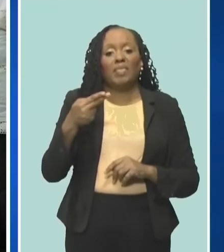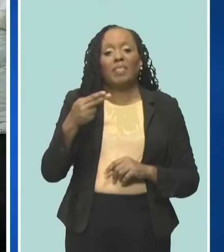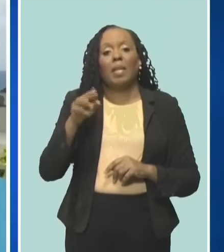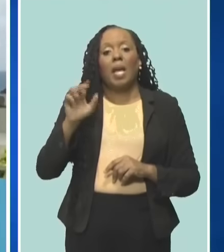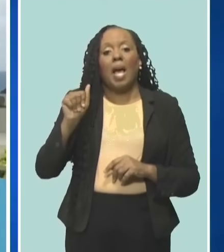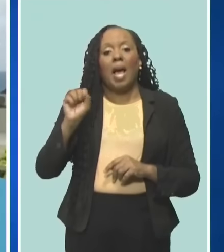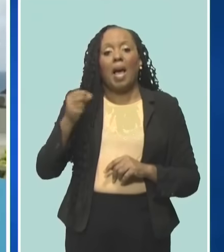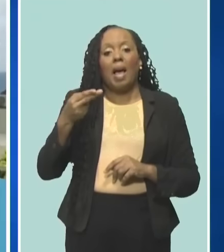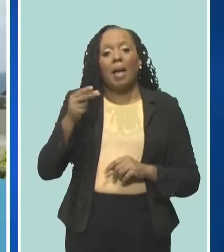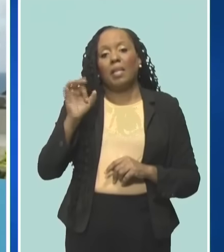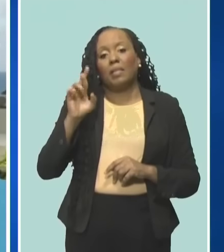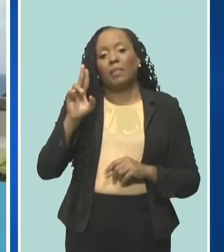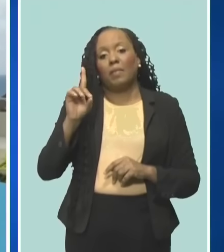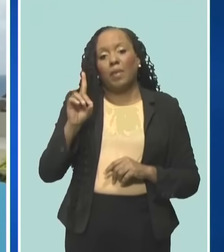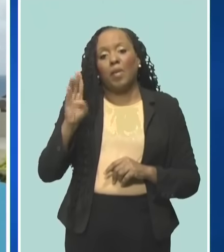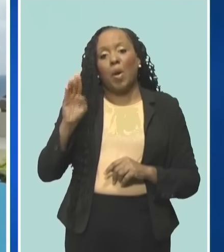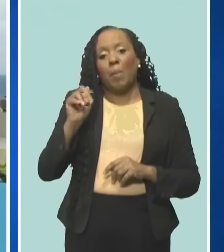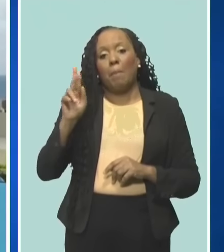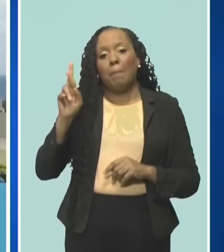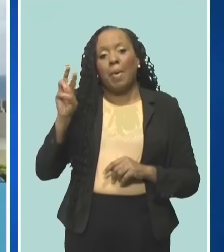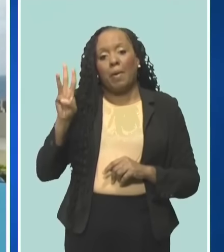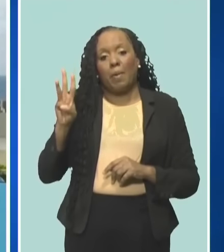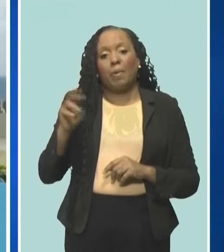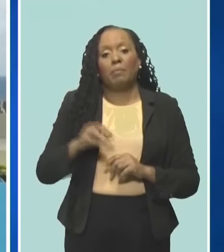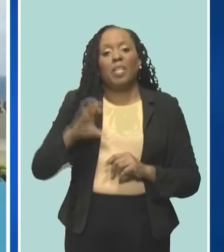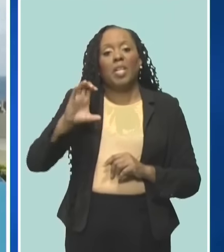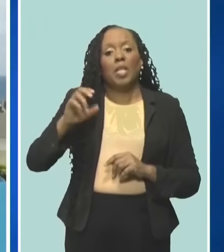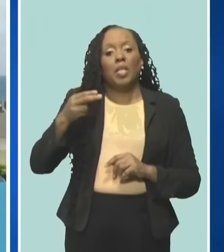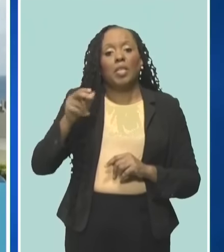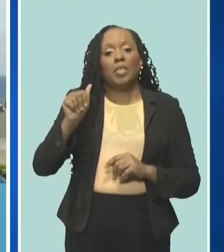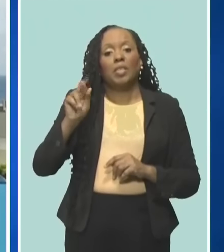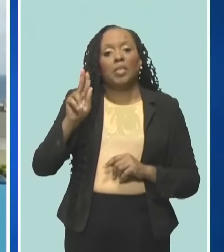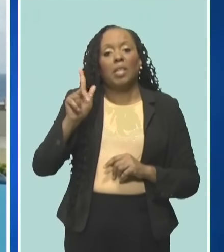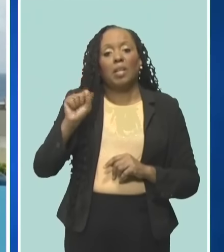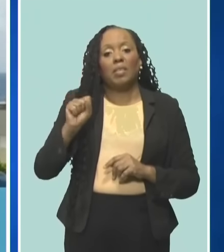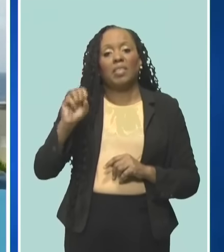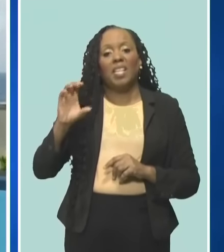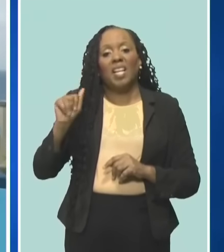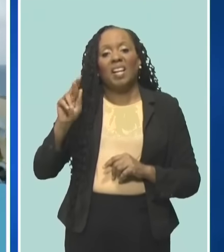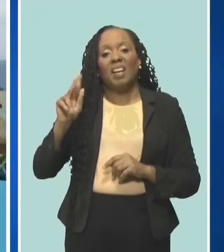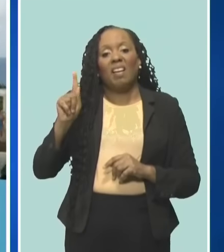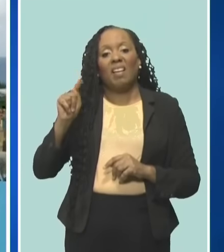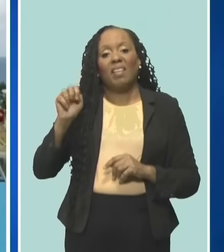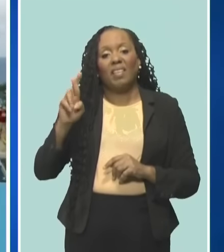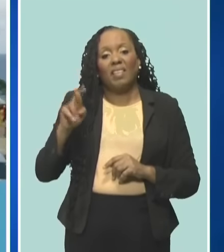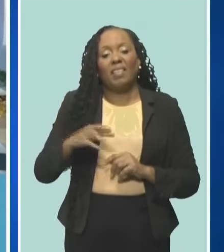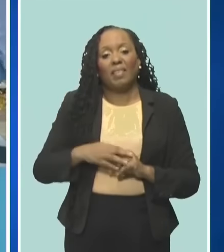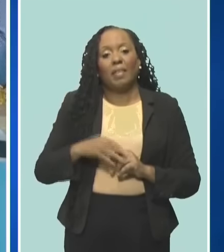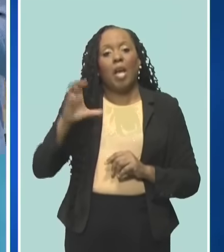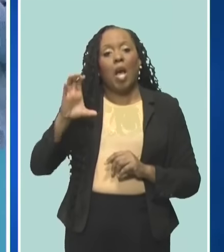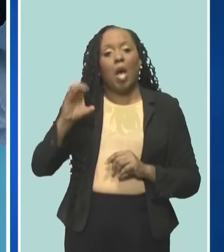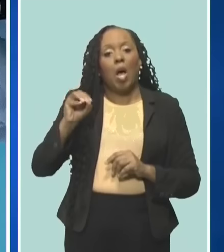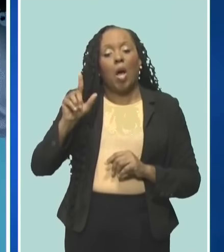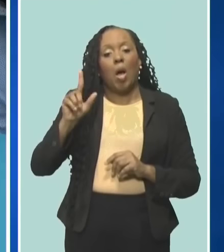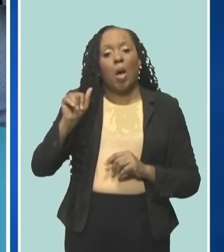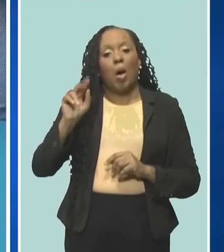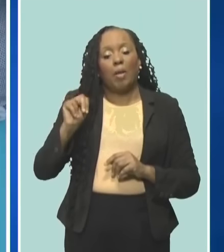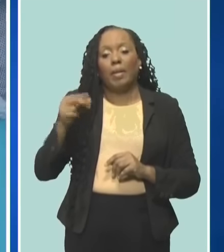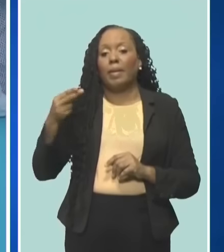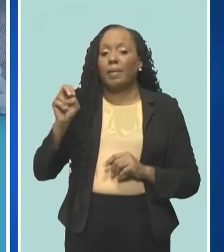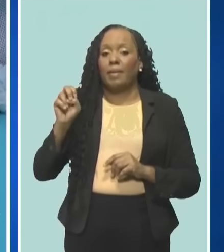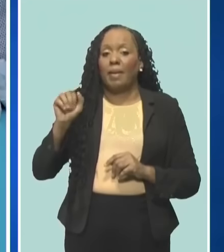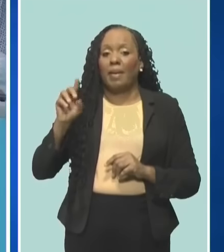Barrow, Charles Chubby Carter, Colvin Downs and Colin Bull Headley. Member of Parliament for St. Joseph and Attorney General Dale